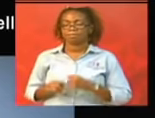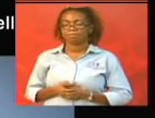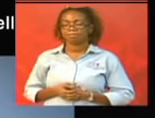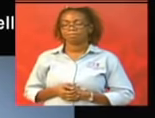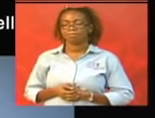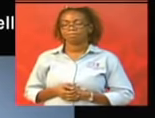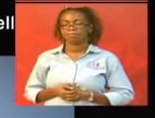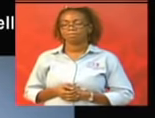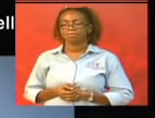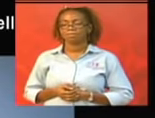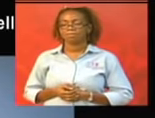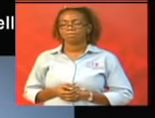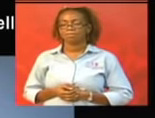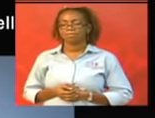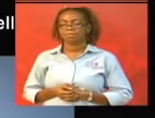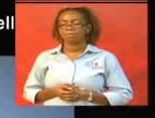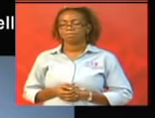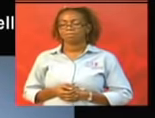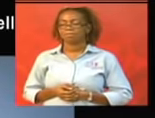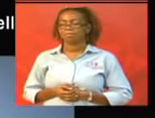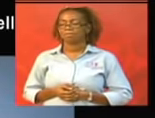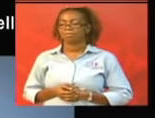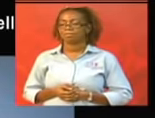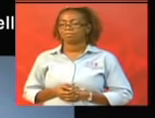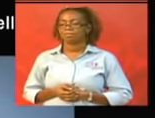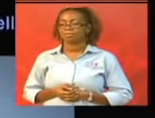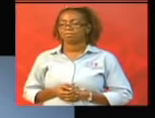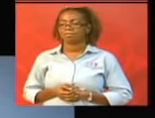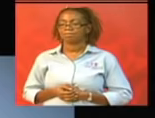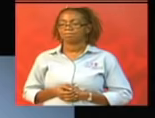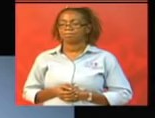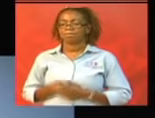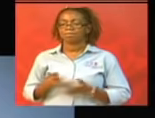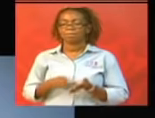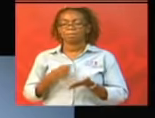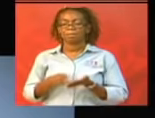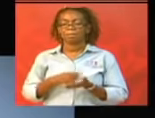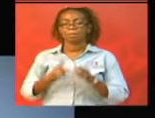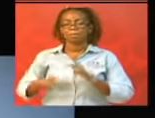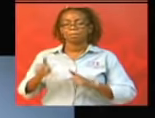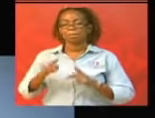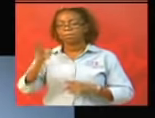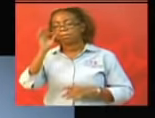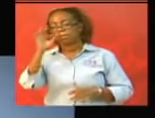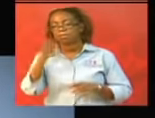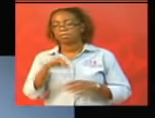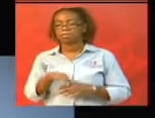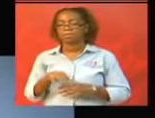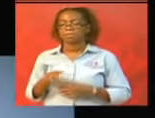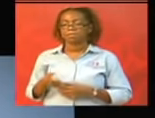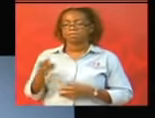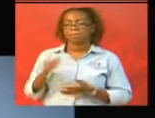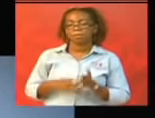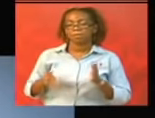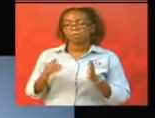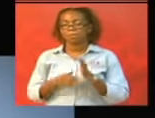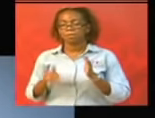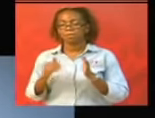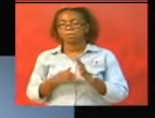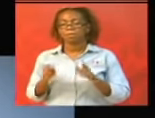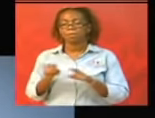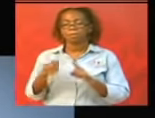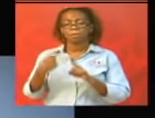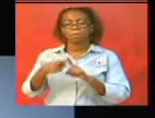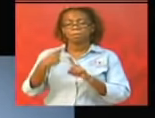in quarantine and their PCR test keeps coming back positive, although, and they keep having to